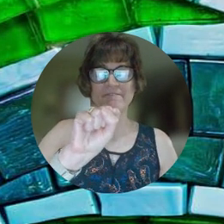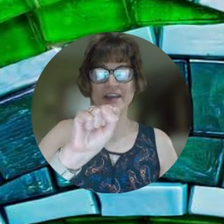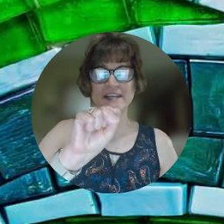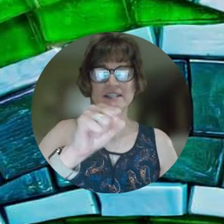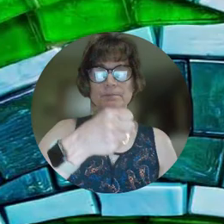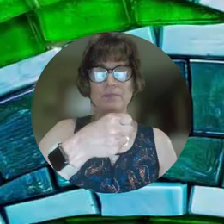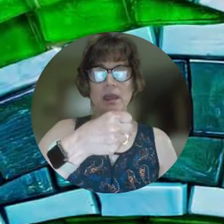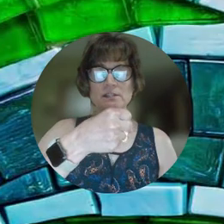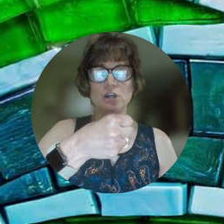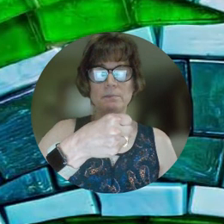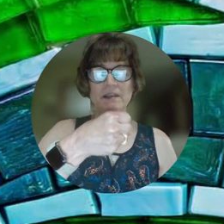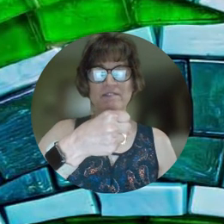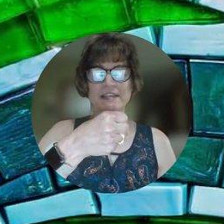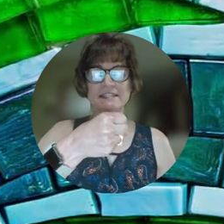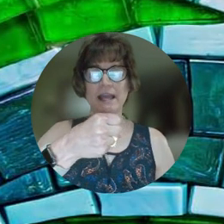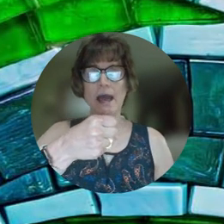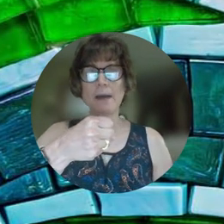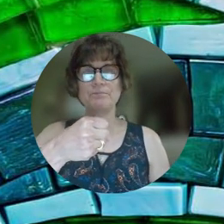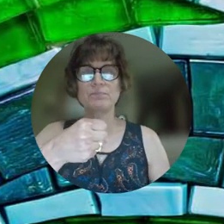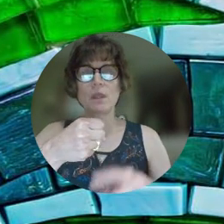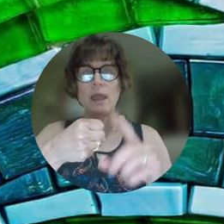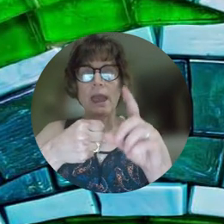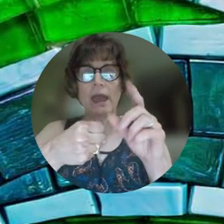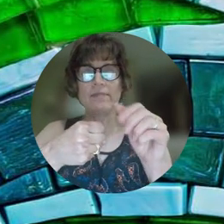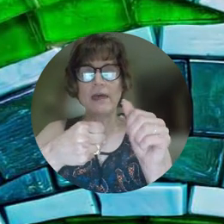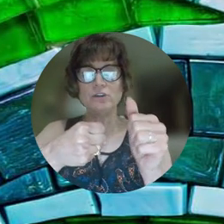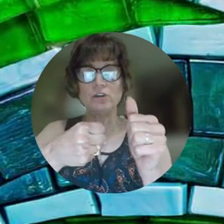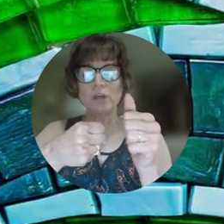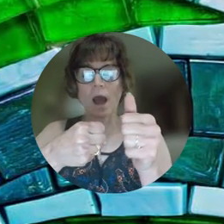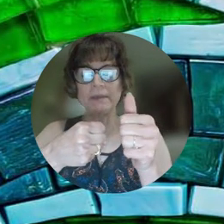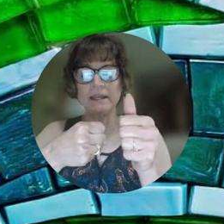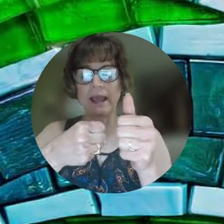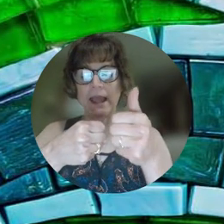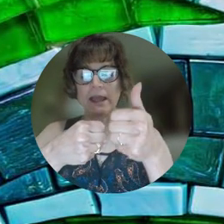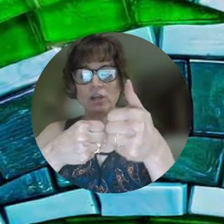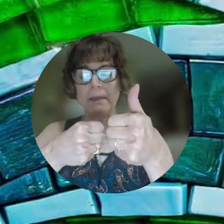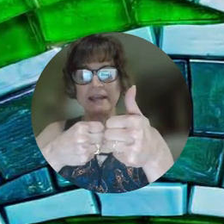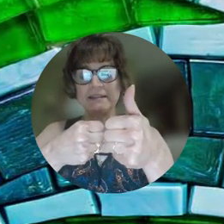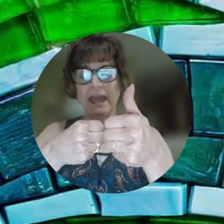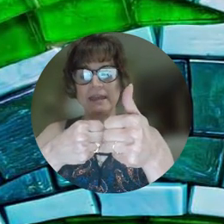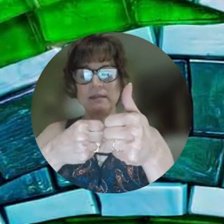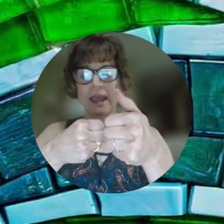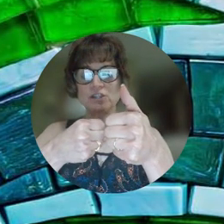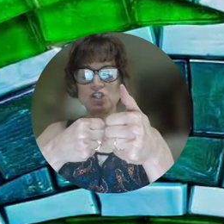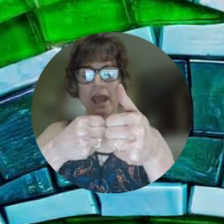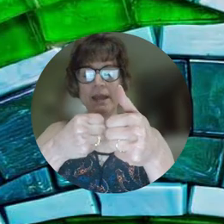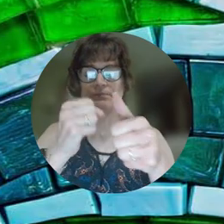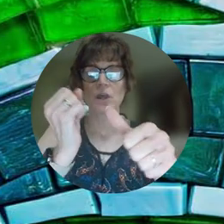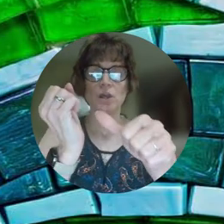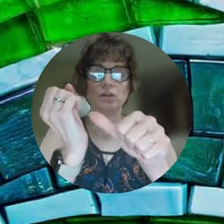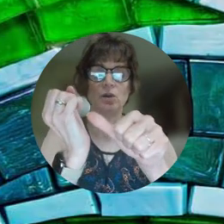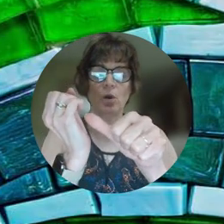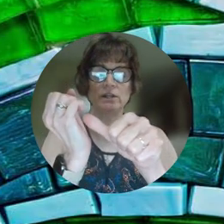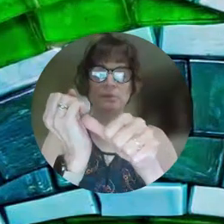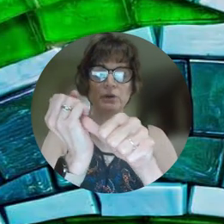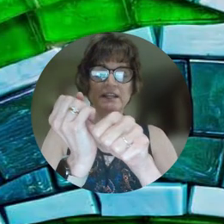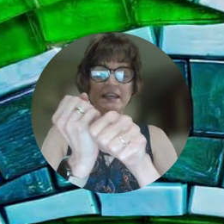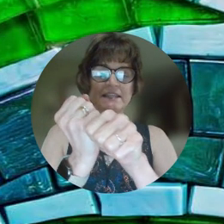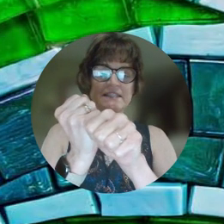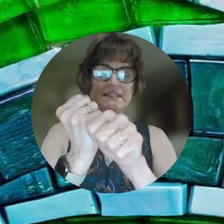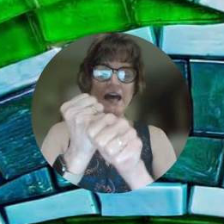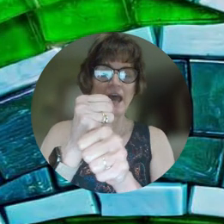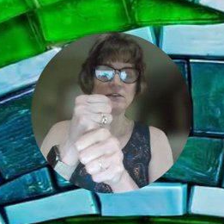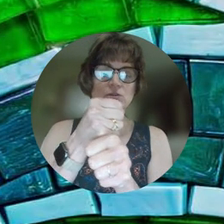to make a fist. It's going to be facing up. And then your dominant hand, you're going to make a 10 hand shape. You're going to put